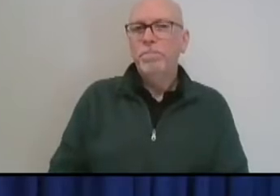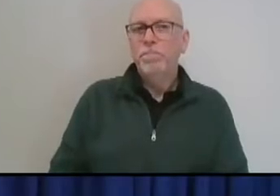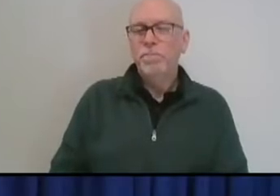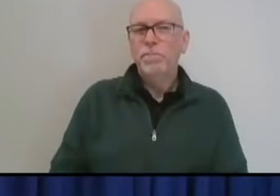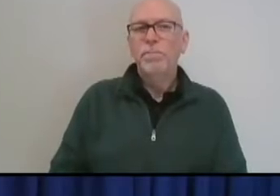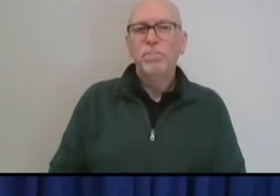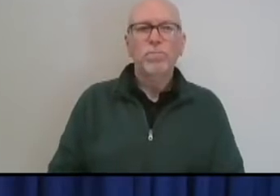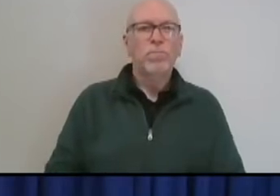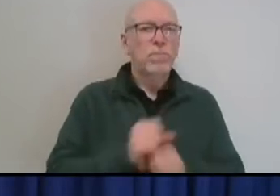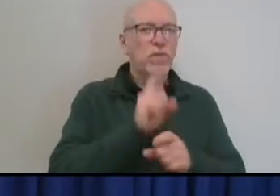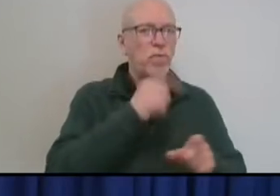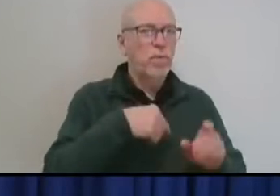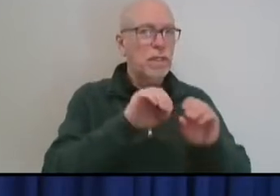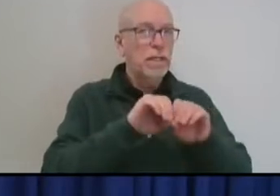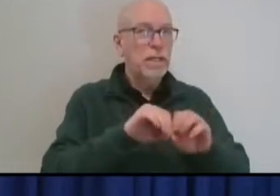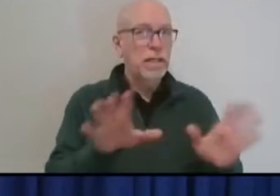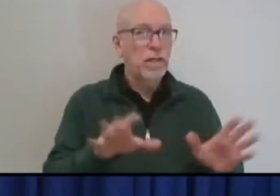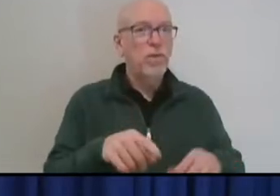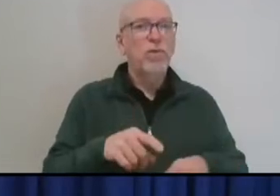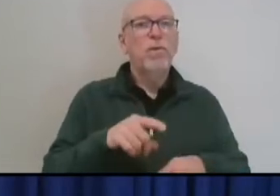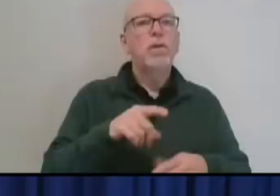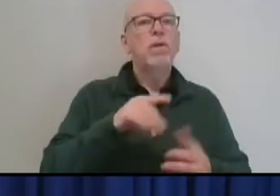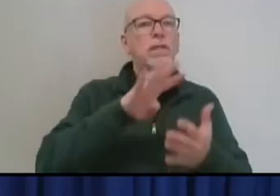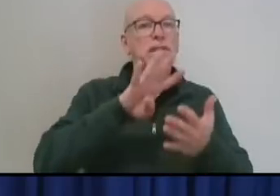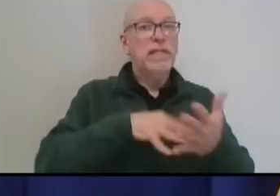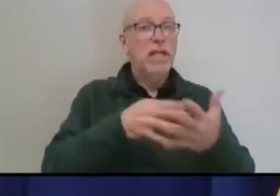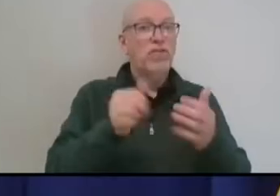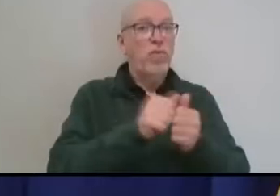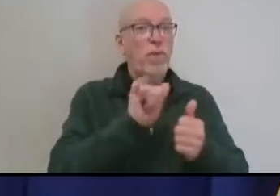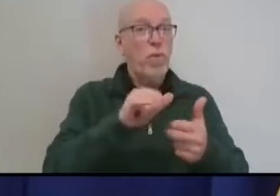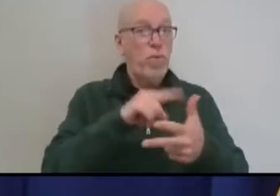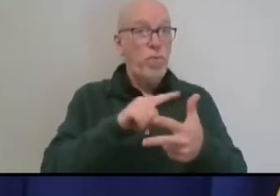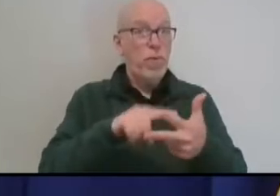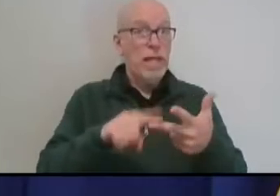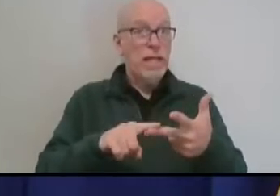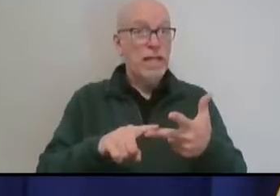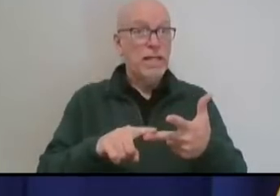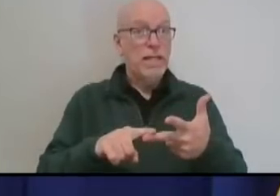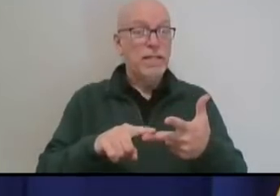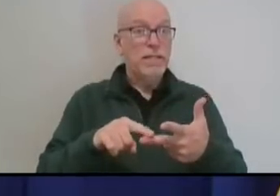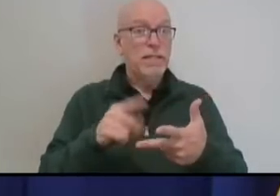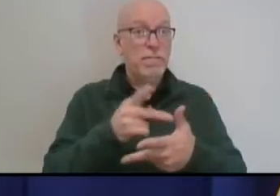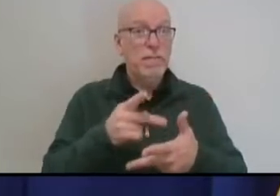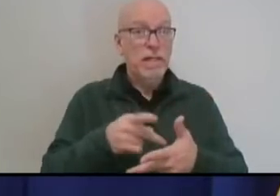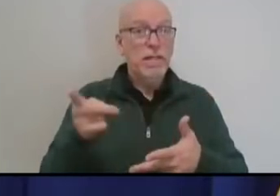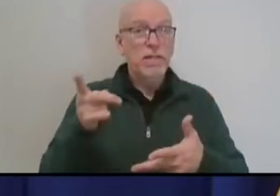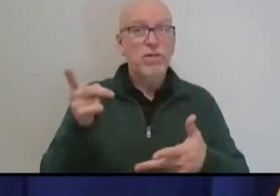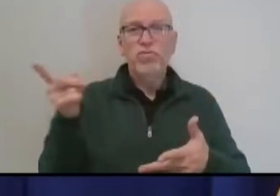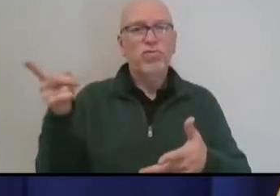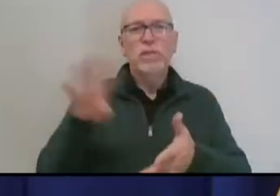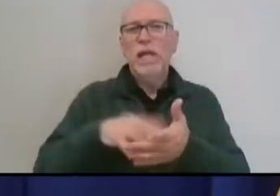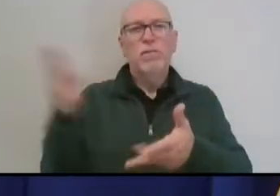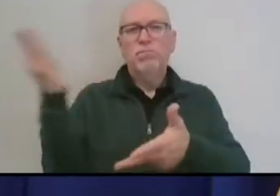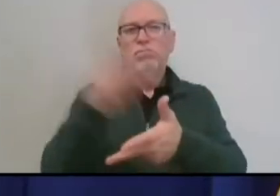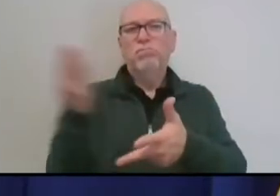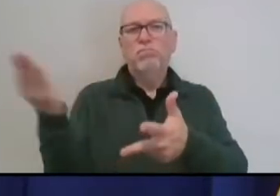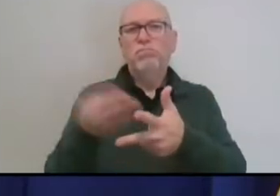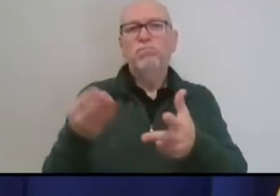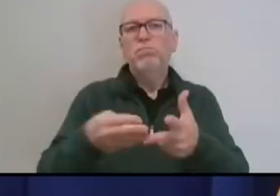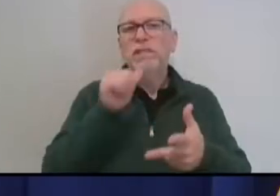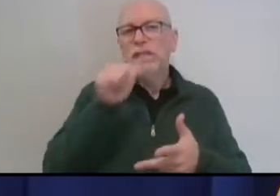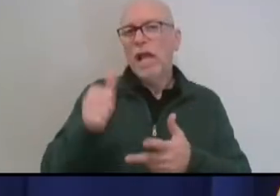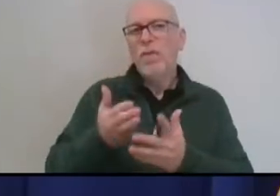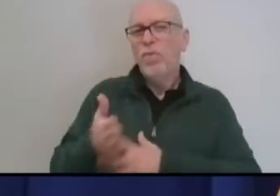are clear, they're scheduling with those three different entities directly with those three entities